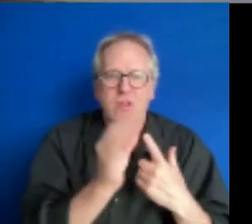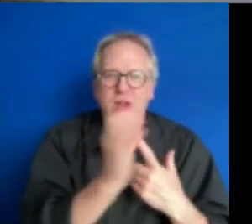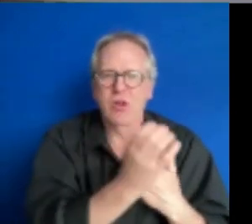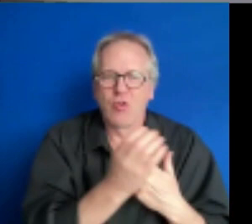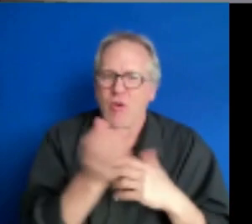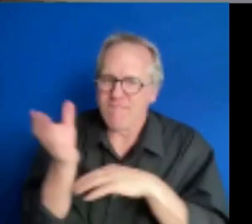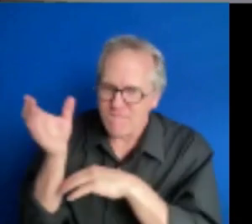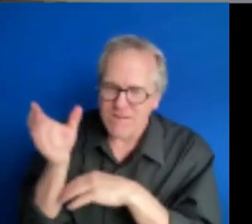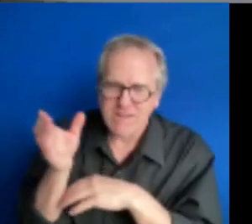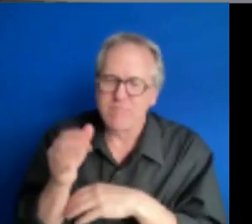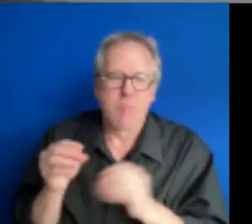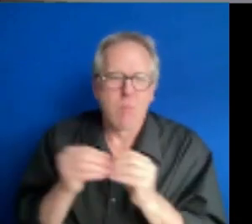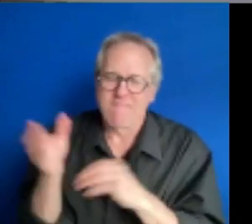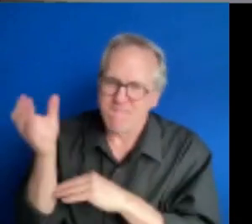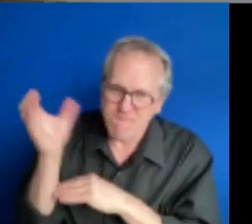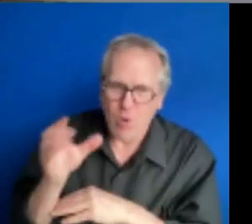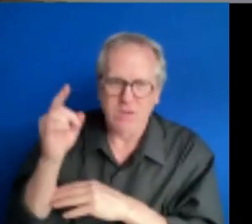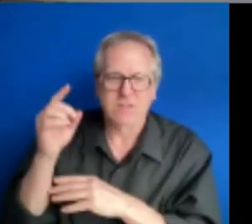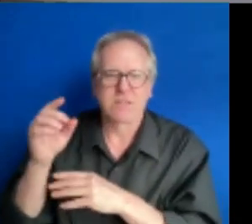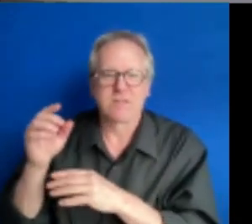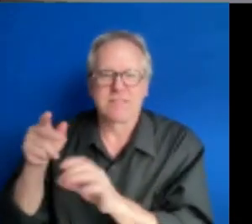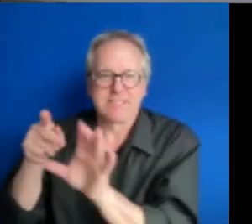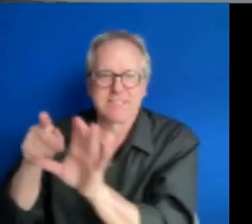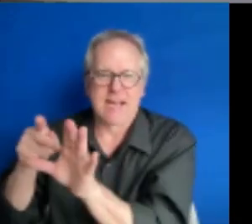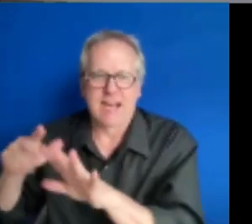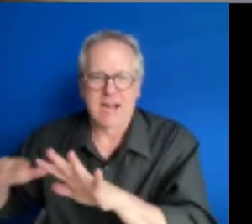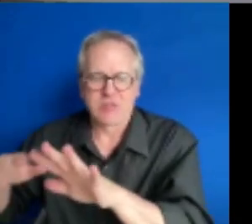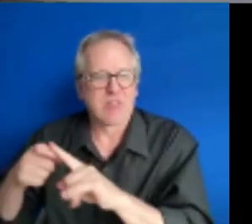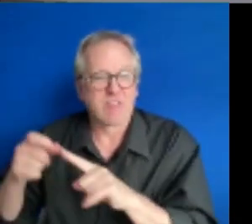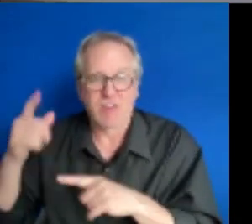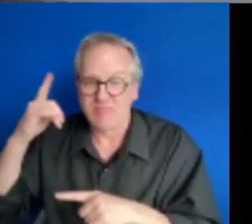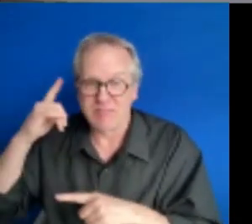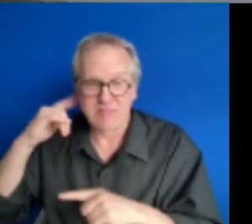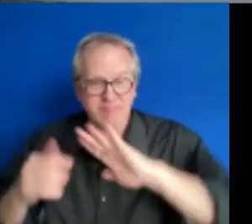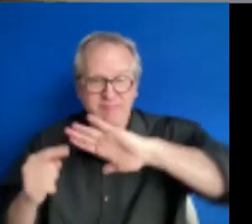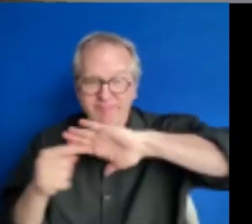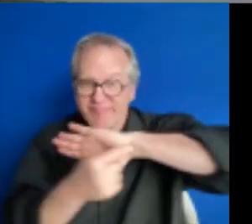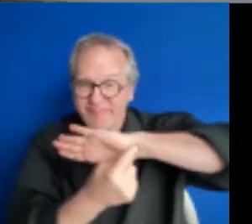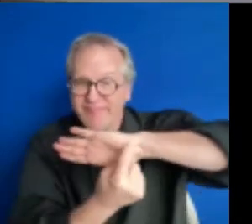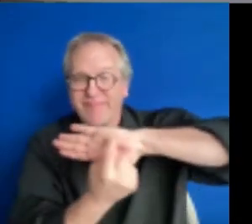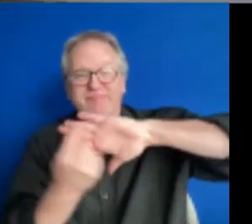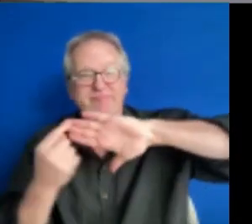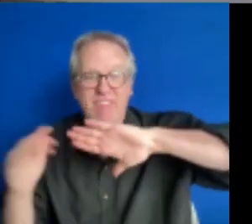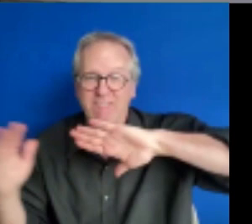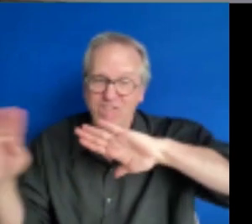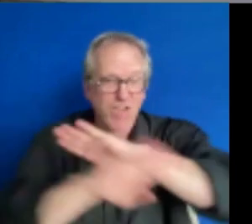psychiatry. California to New York. From California to New York.